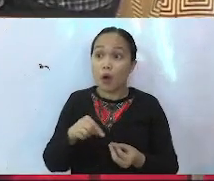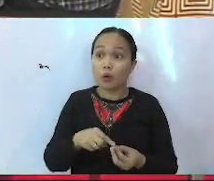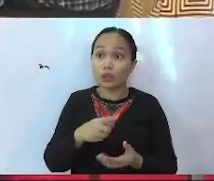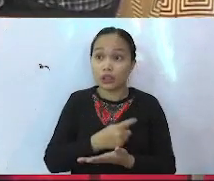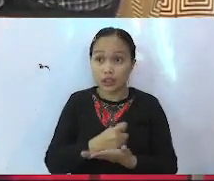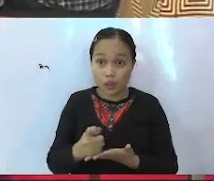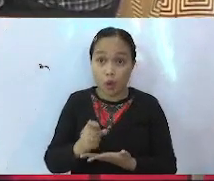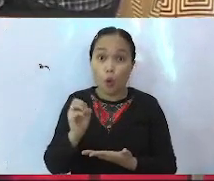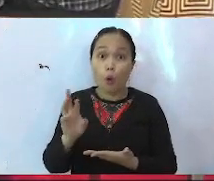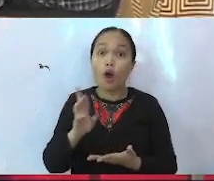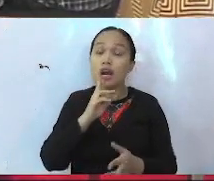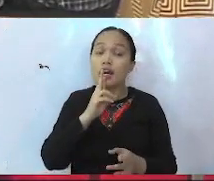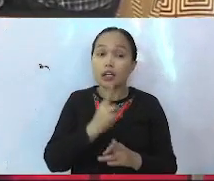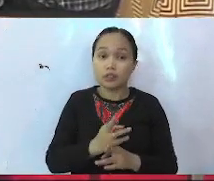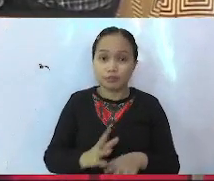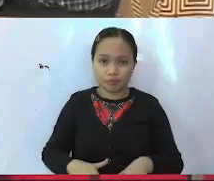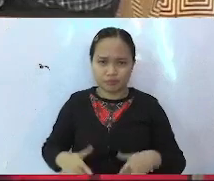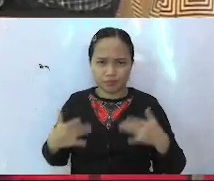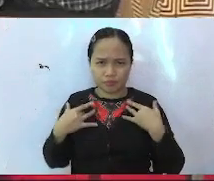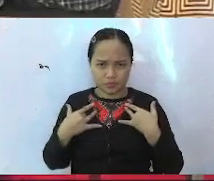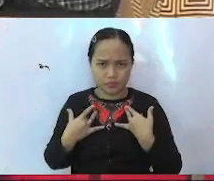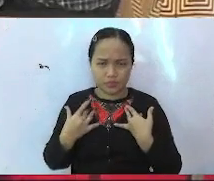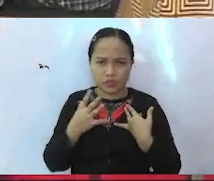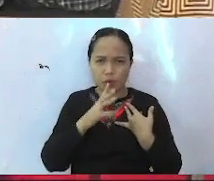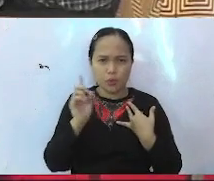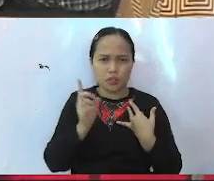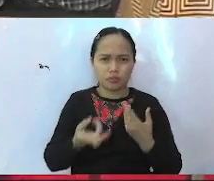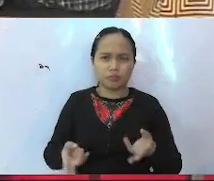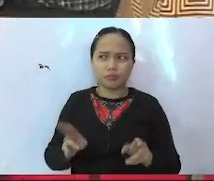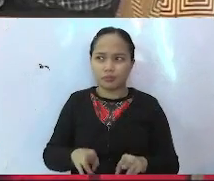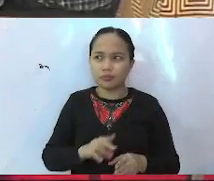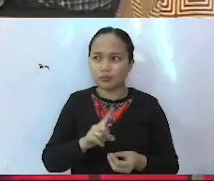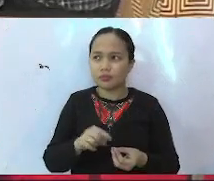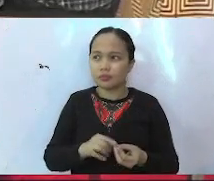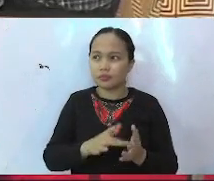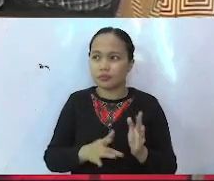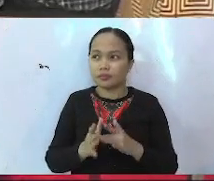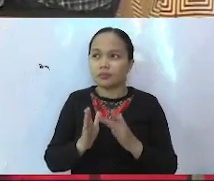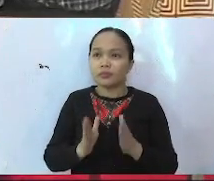the reality of life, or what's happening when it comes to their Christian life. And